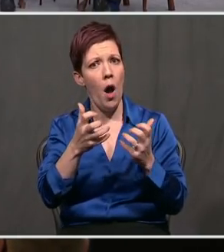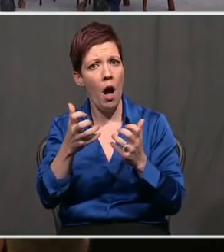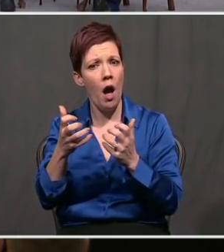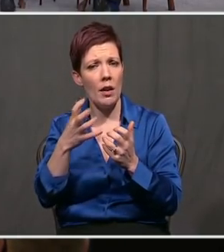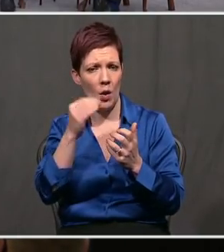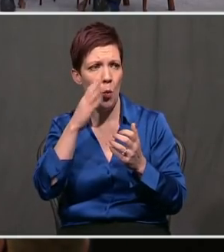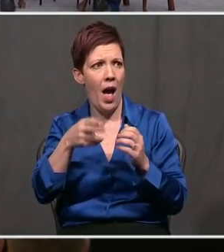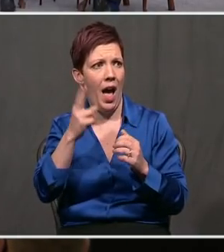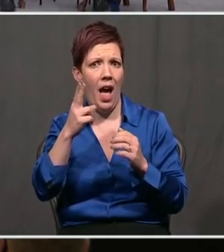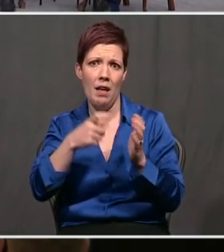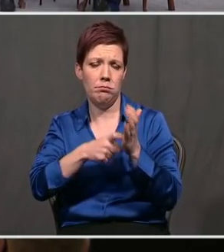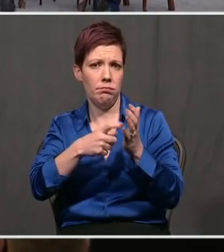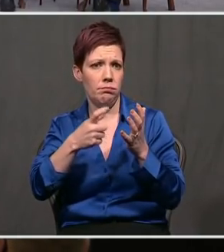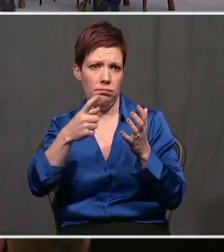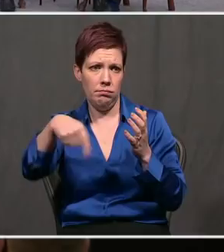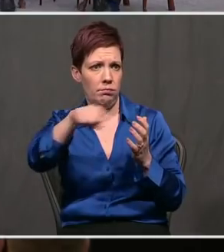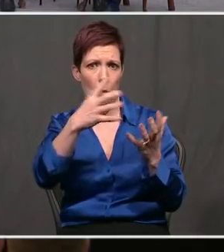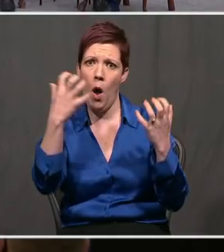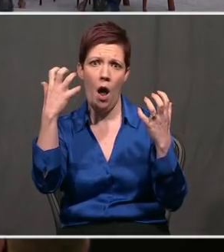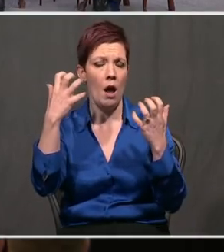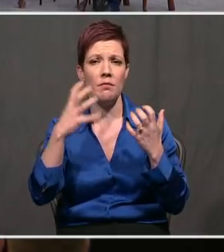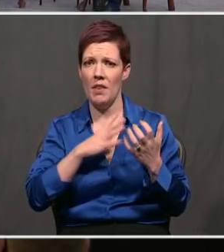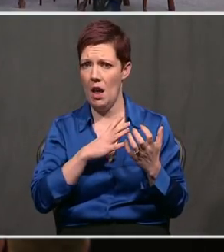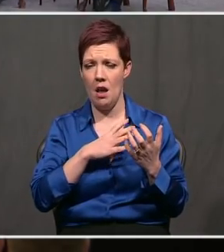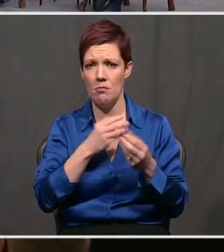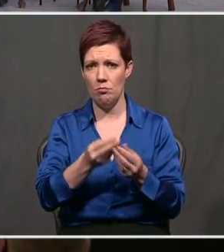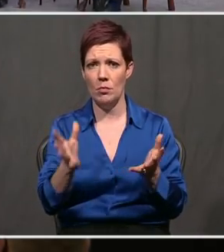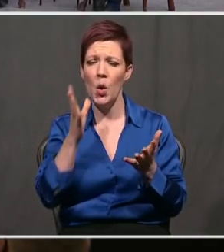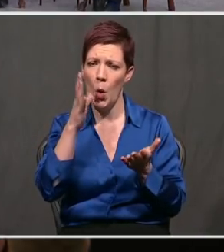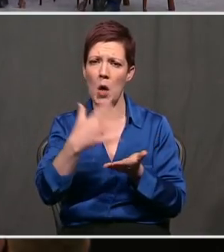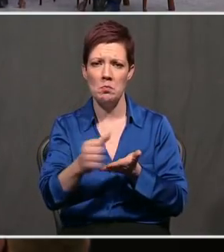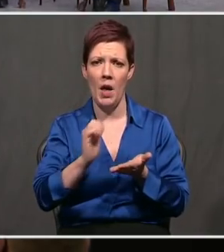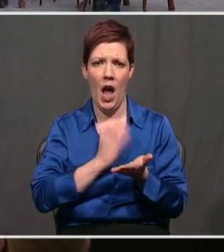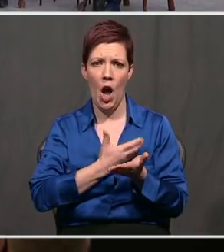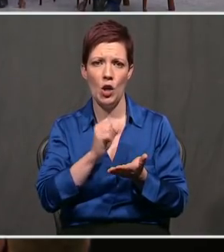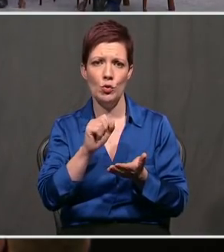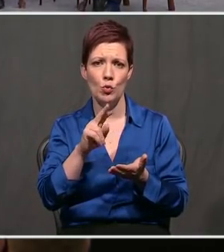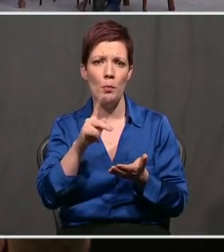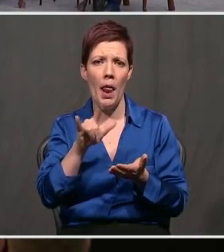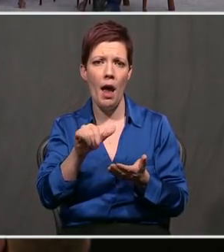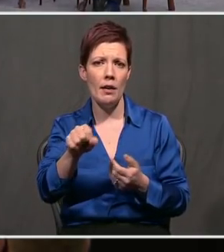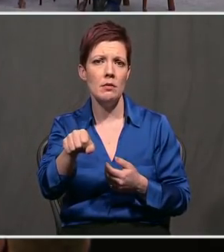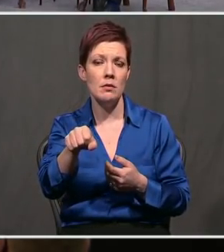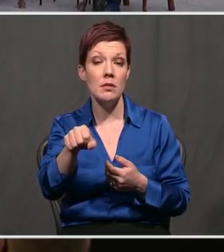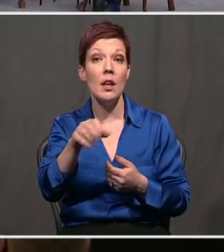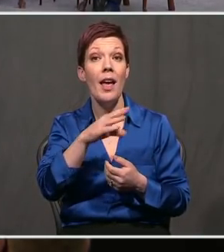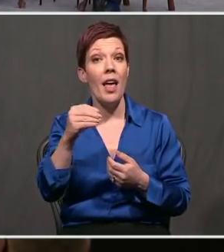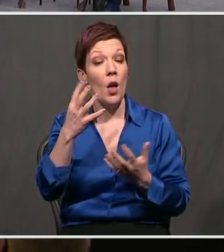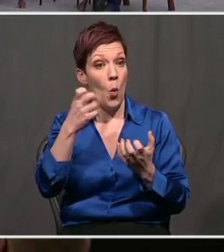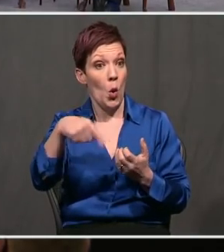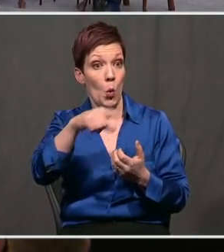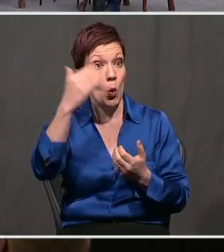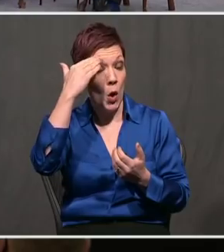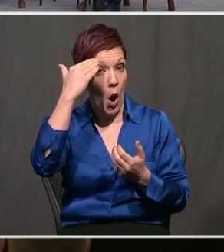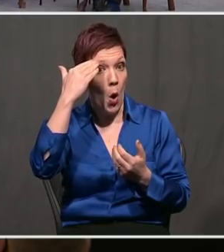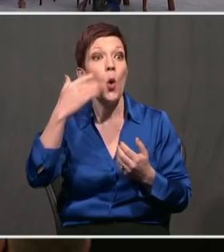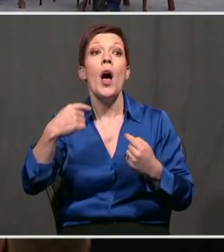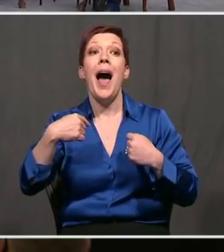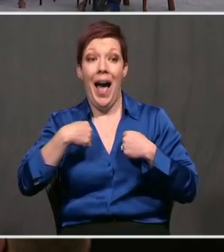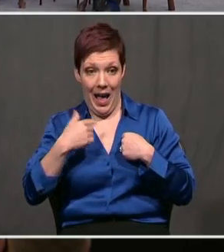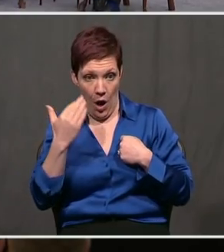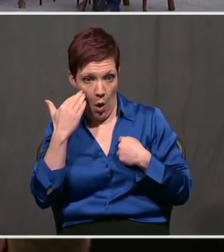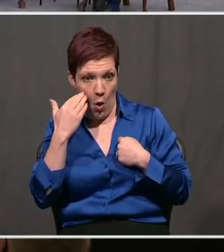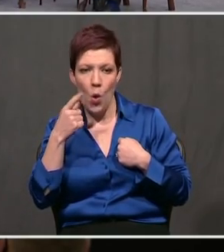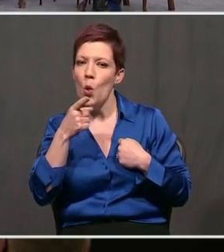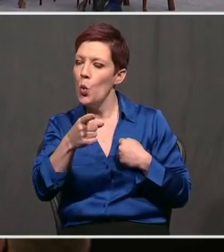it that all of the supply will be used up. But I just want to make sure my fellow Texans know that we know that you